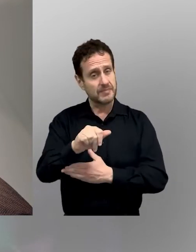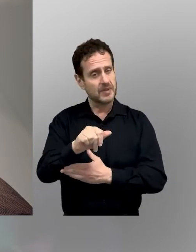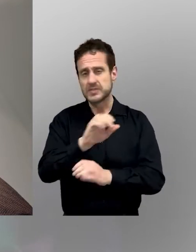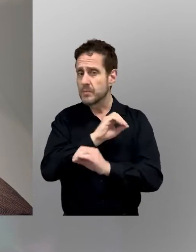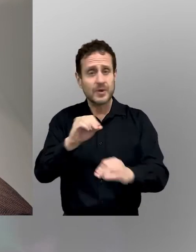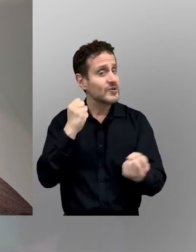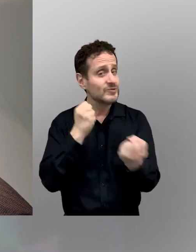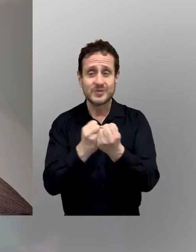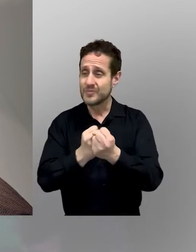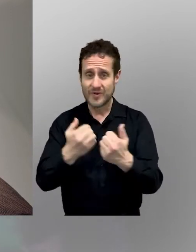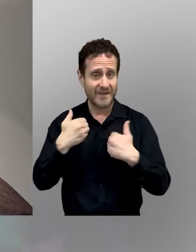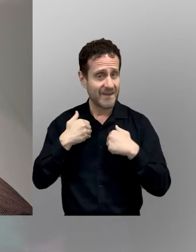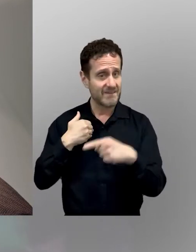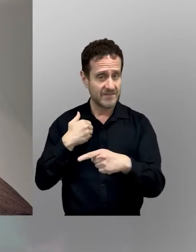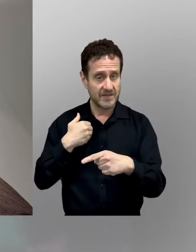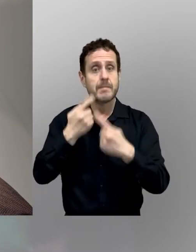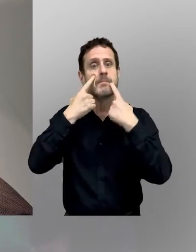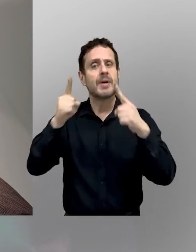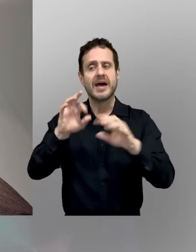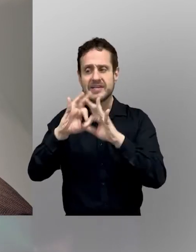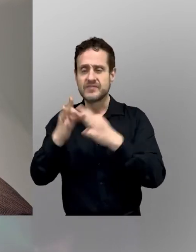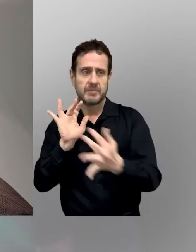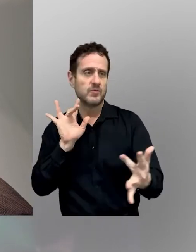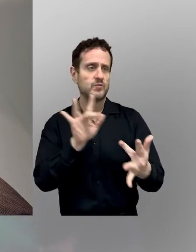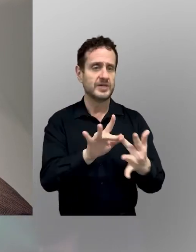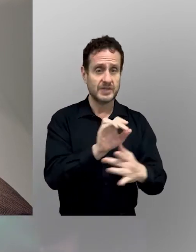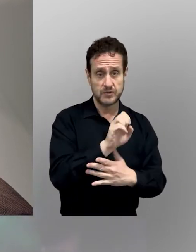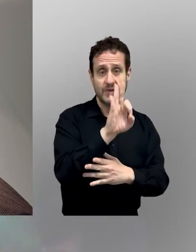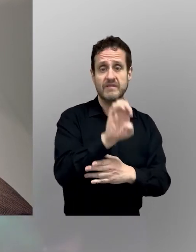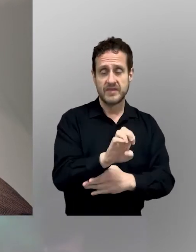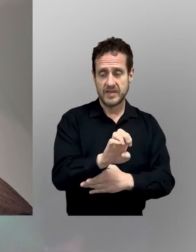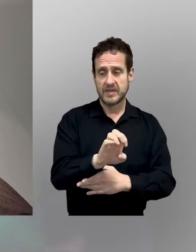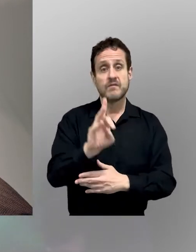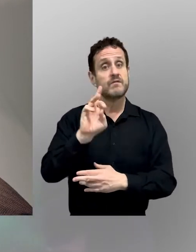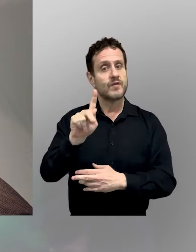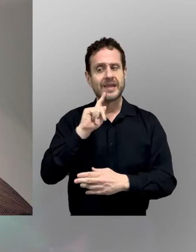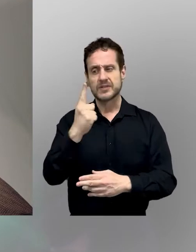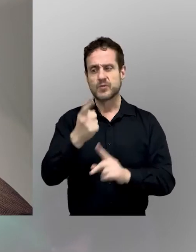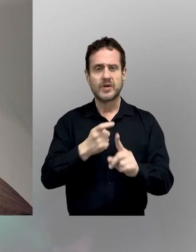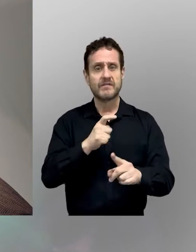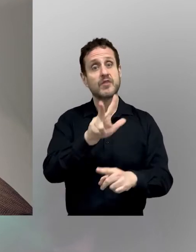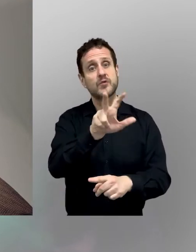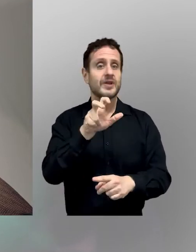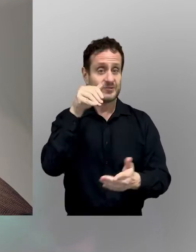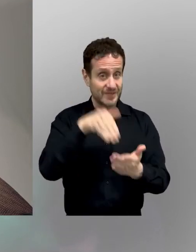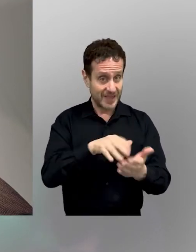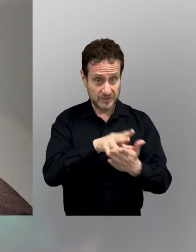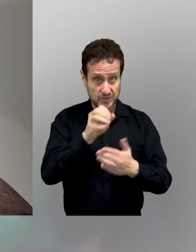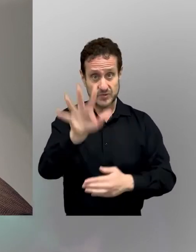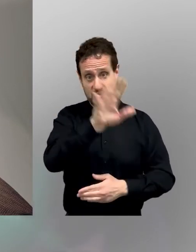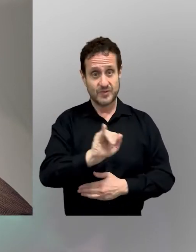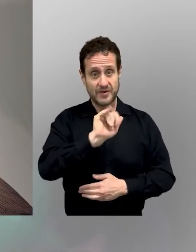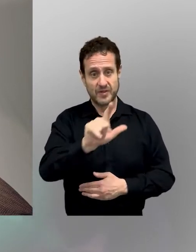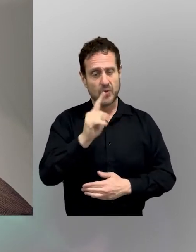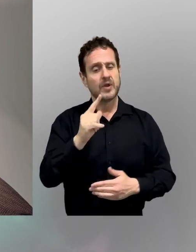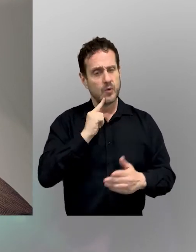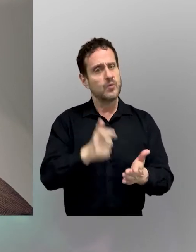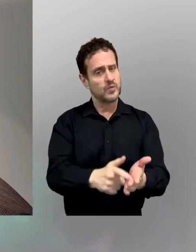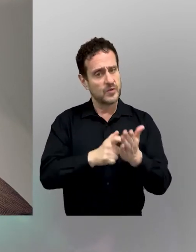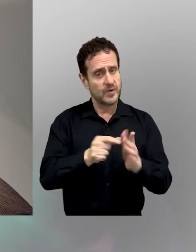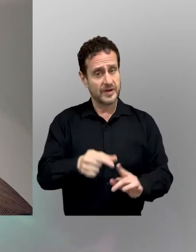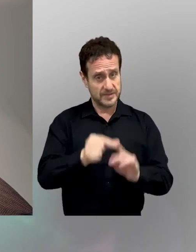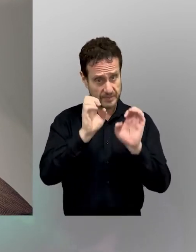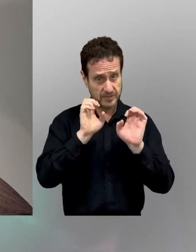disabilities until his family reached out to Equip for Equality. Frank is one of over 300,000 students in Illinois with